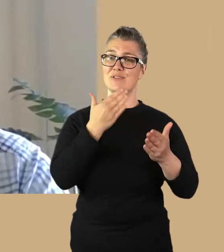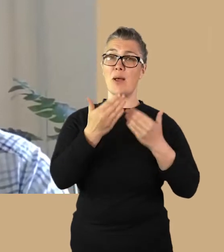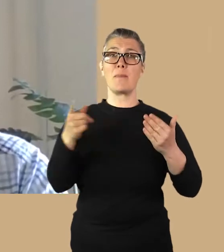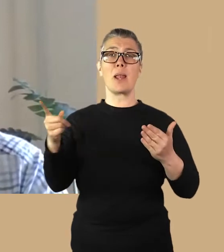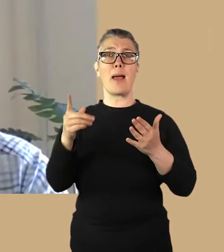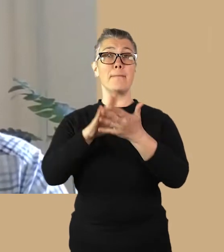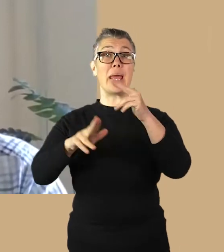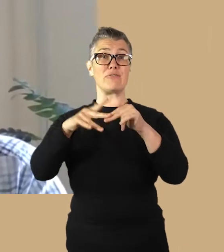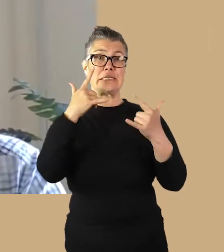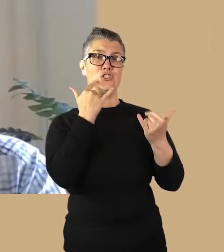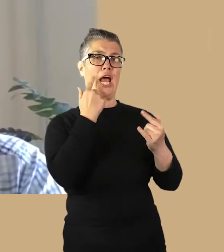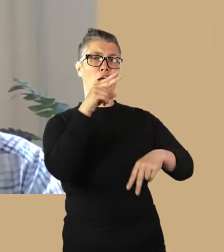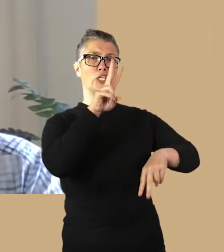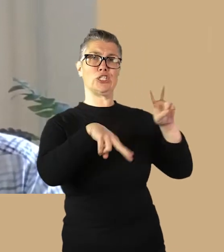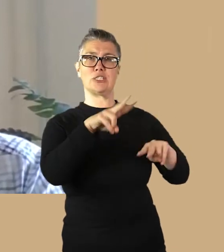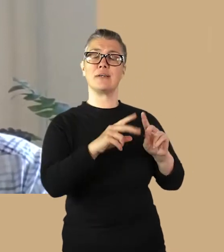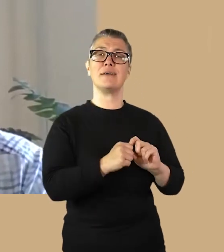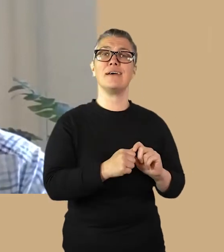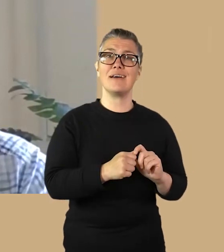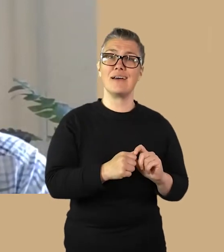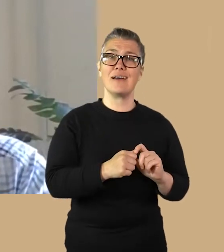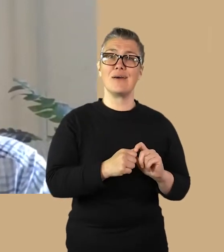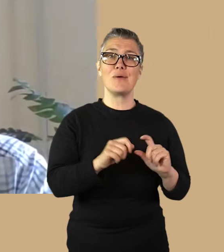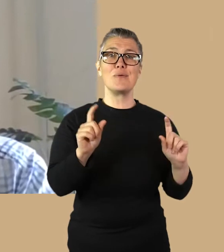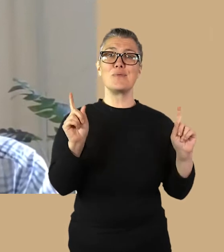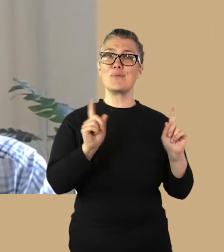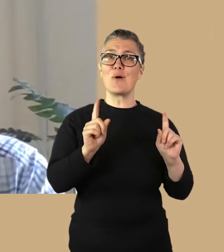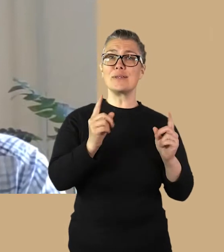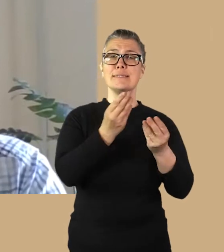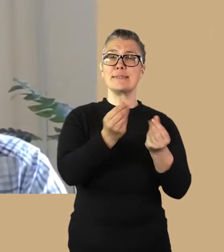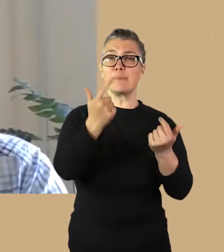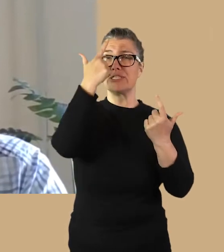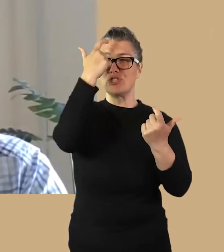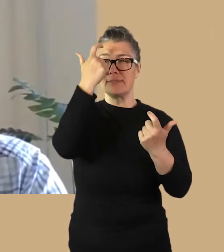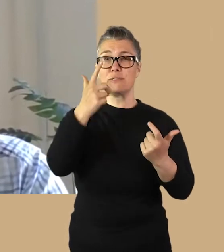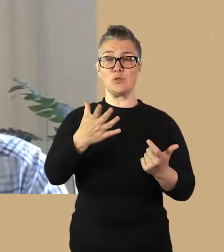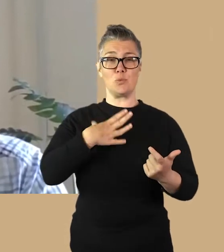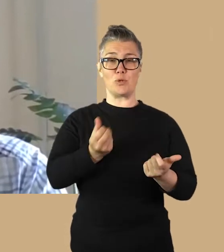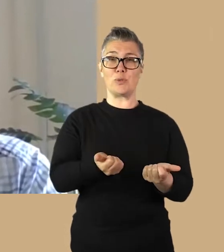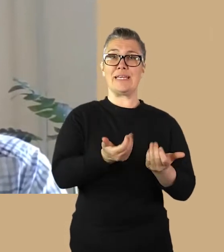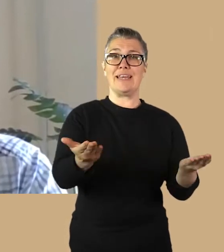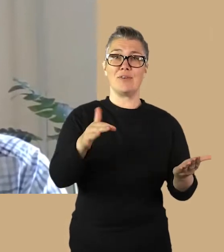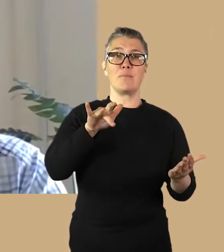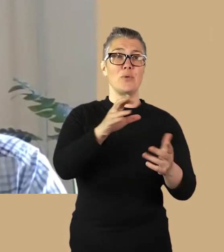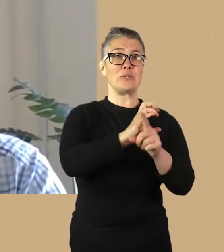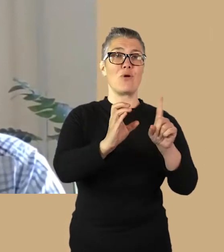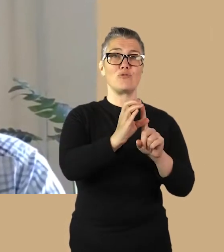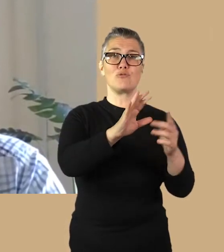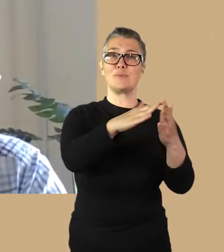call judgment by parents, what are your top 3 suggestions that you would like to provide